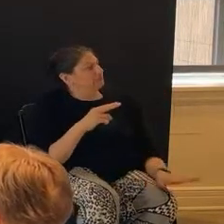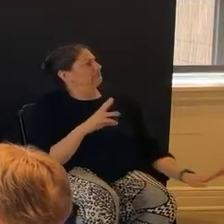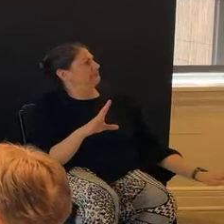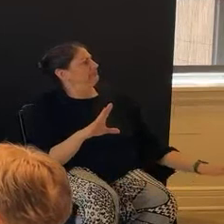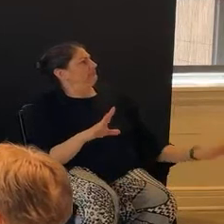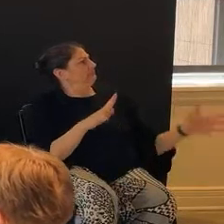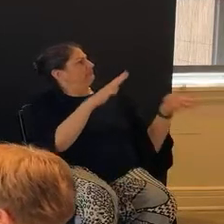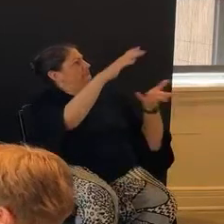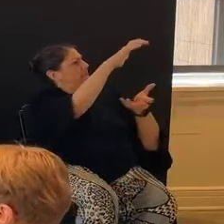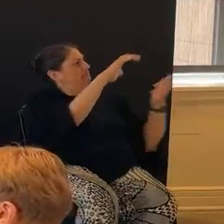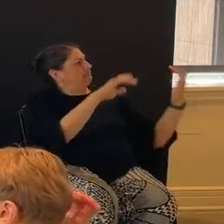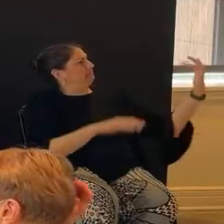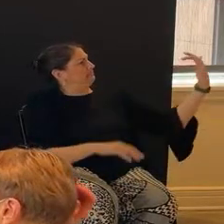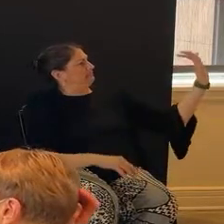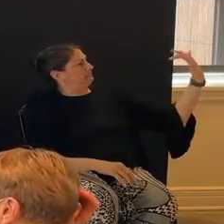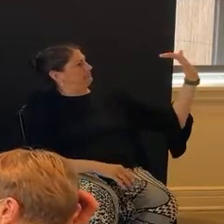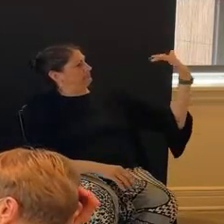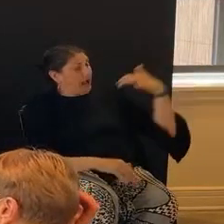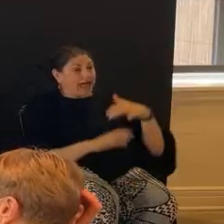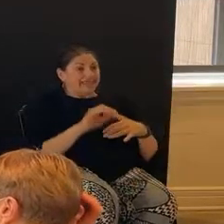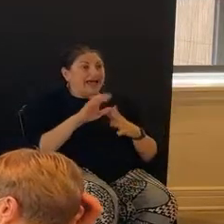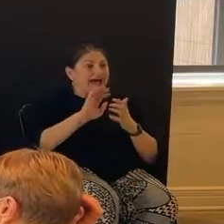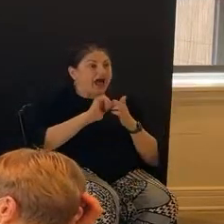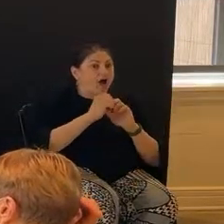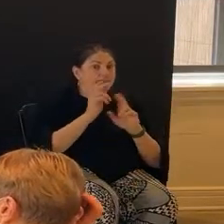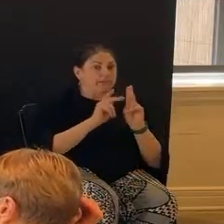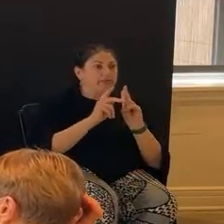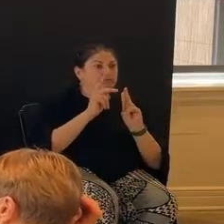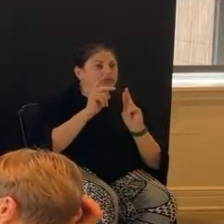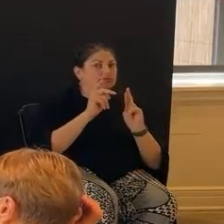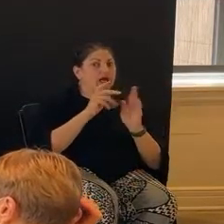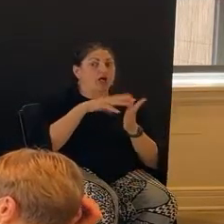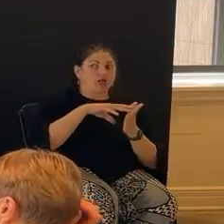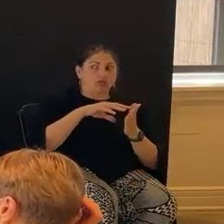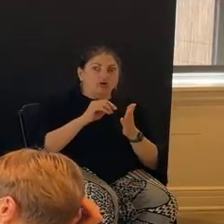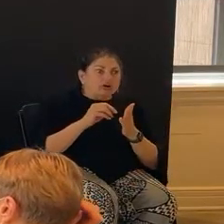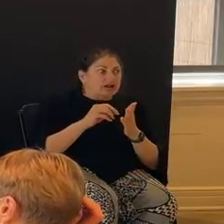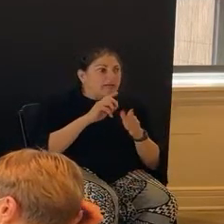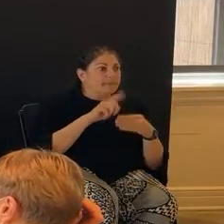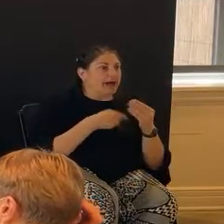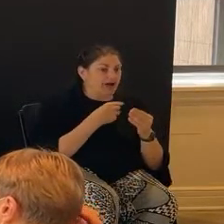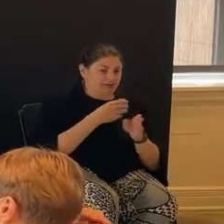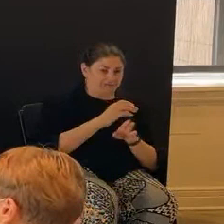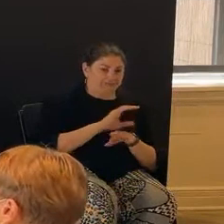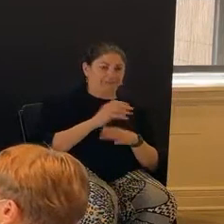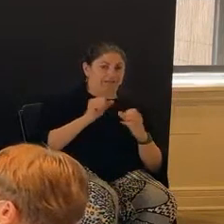cloud approaching them. And that was how most people learned that the mountain had erupted. And so